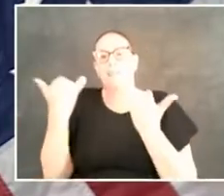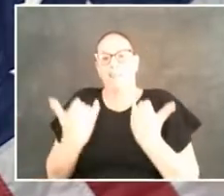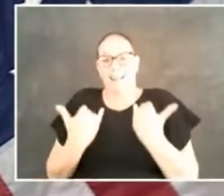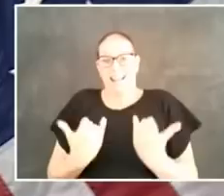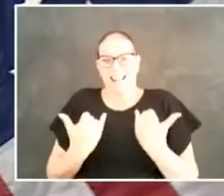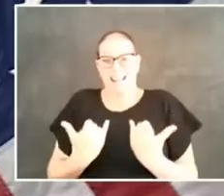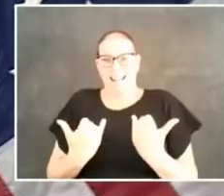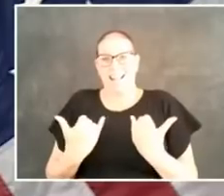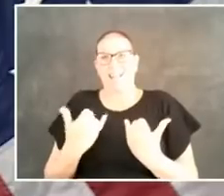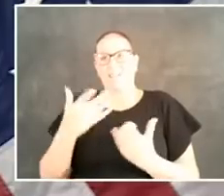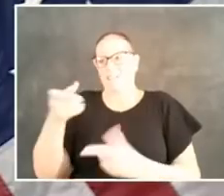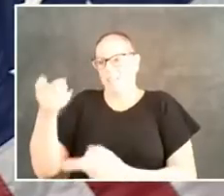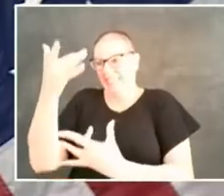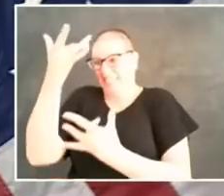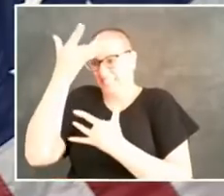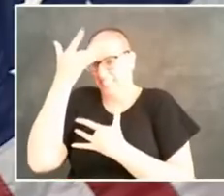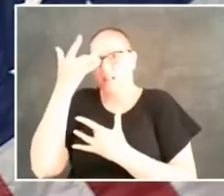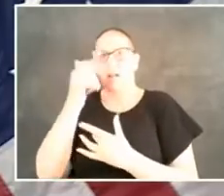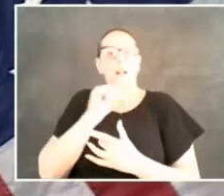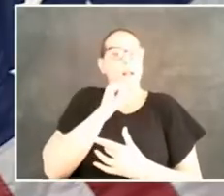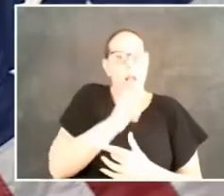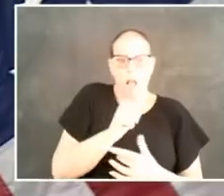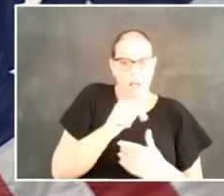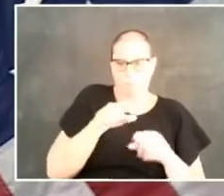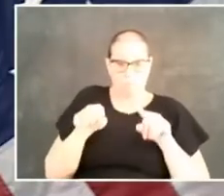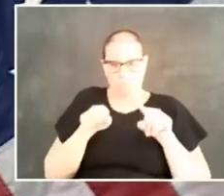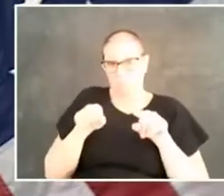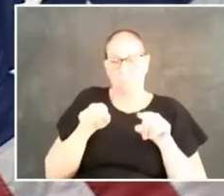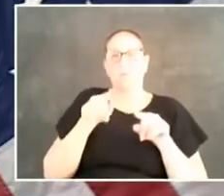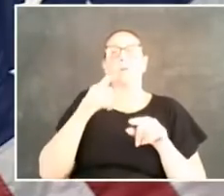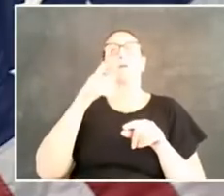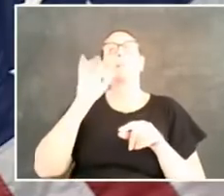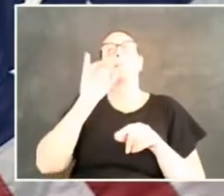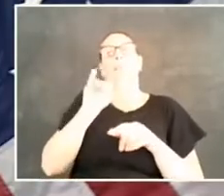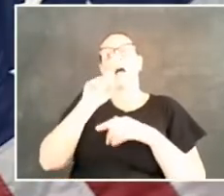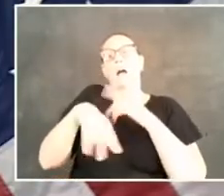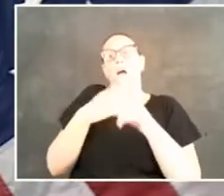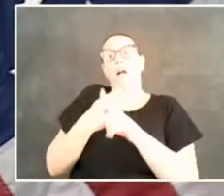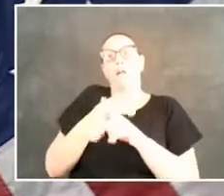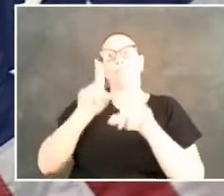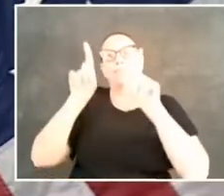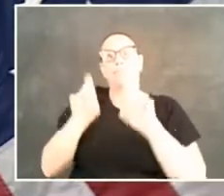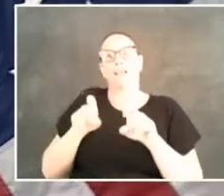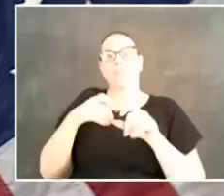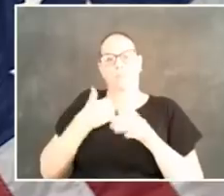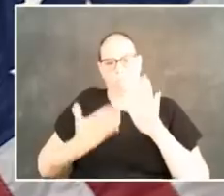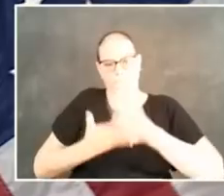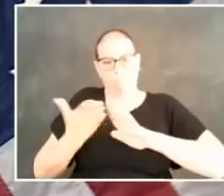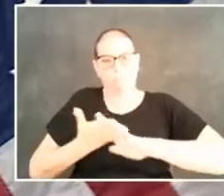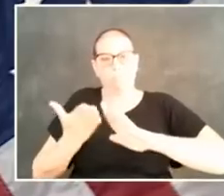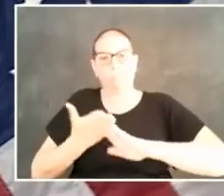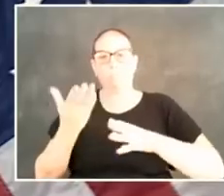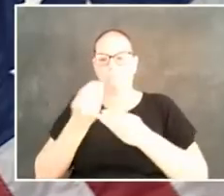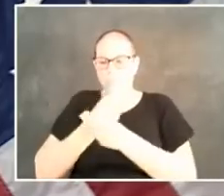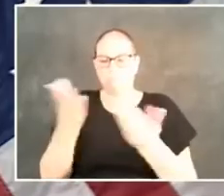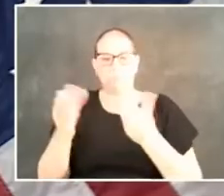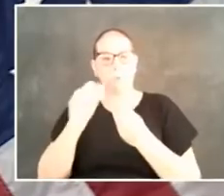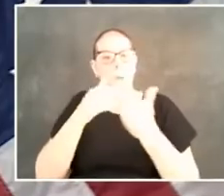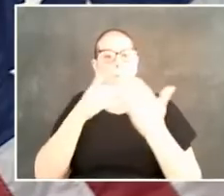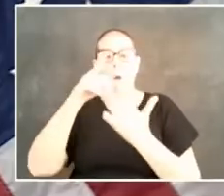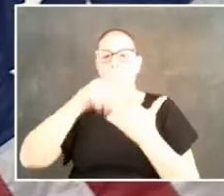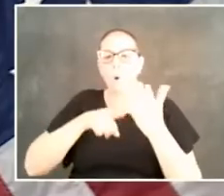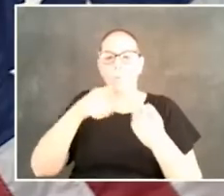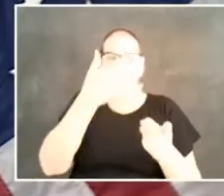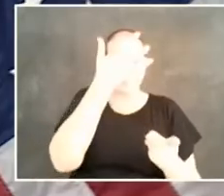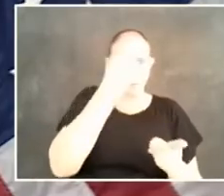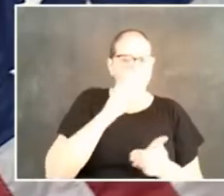the focal point of our effort to do massive testing and tracing building up in the month of May. That's